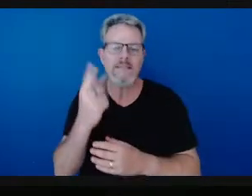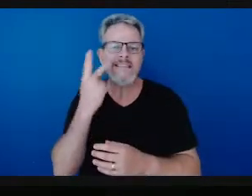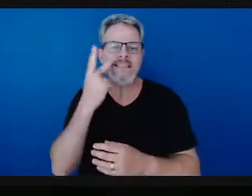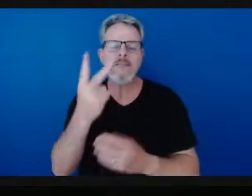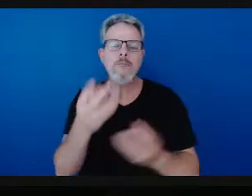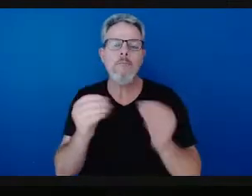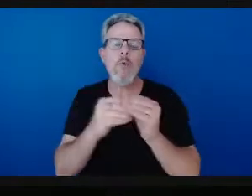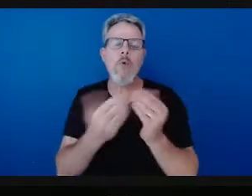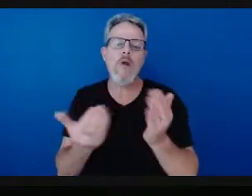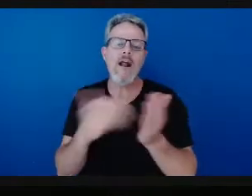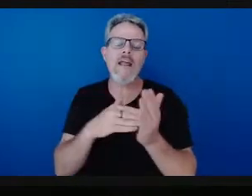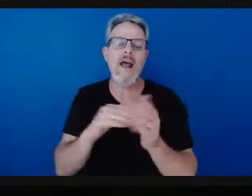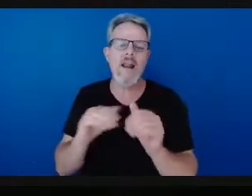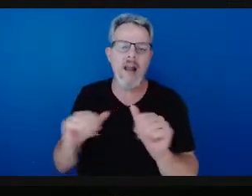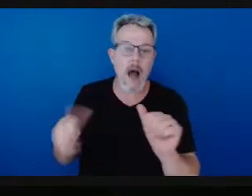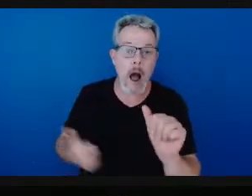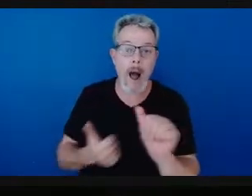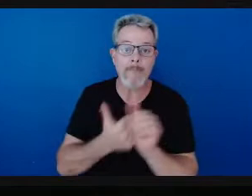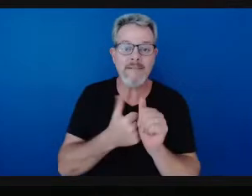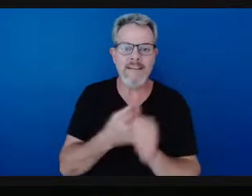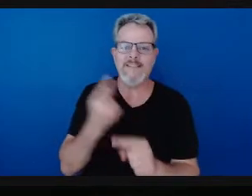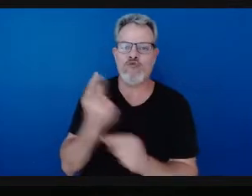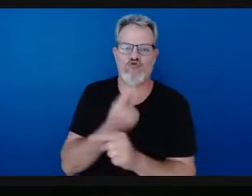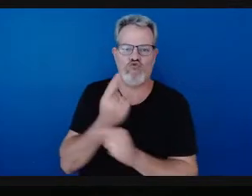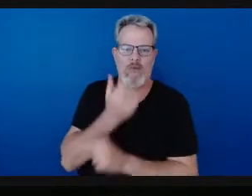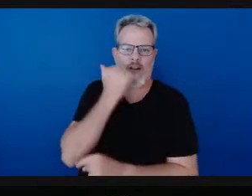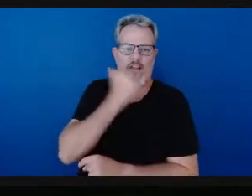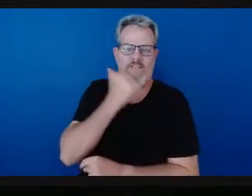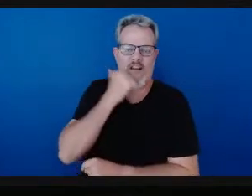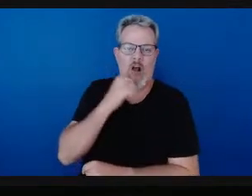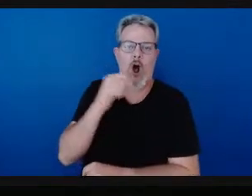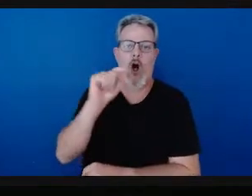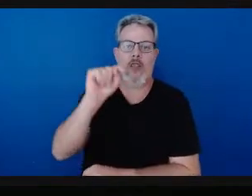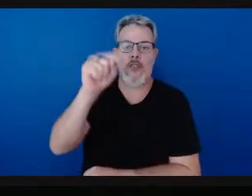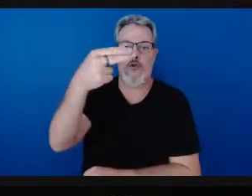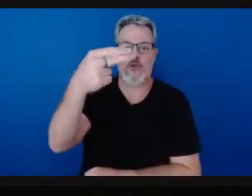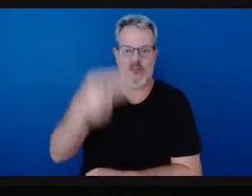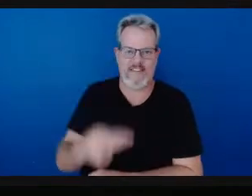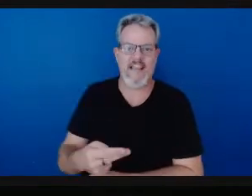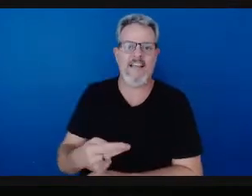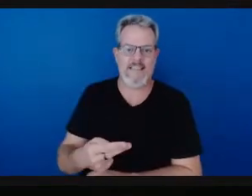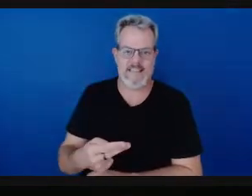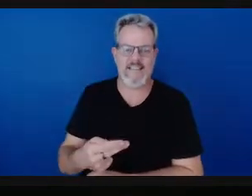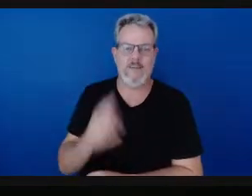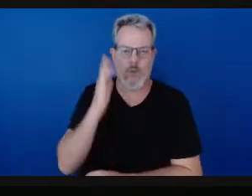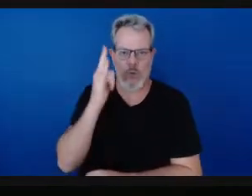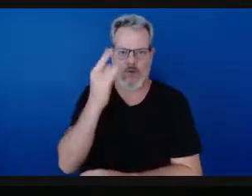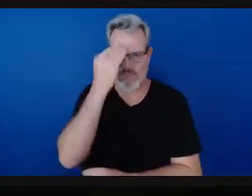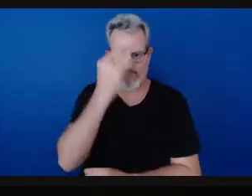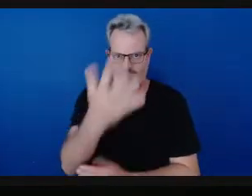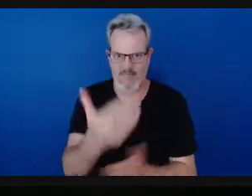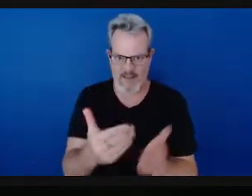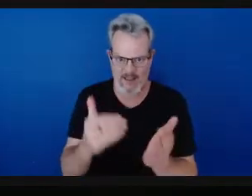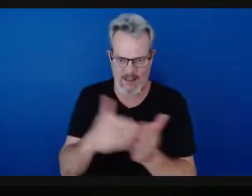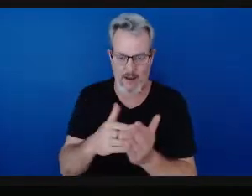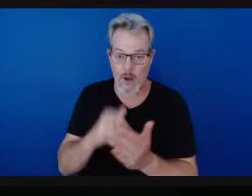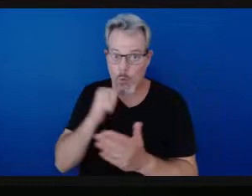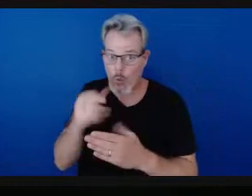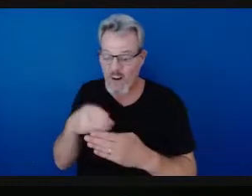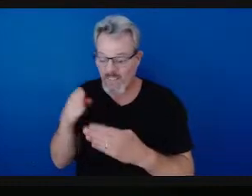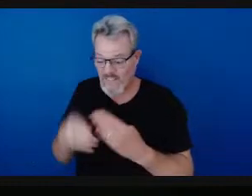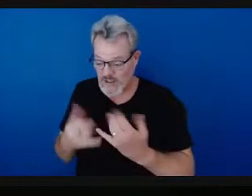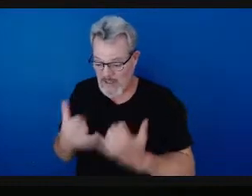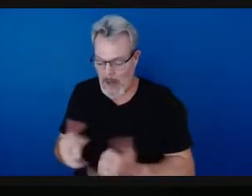on a regular day on Thursday, unless there's some reason to jump in ahead of time before then. So we're not ending quite yet, but just to lay out the schedule there